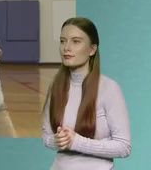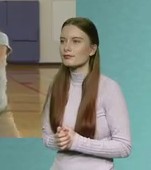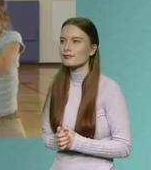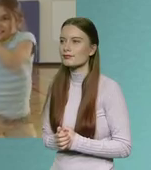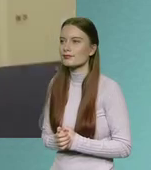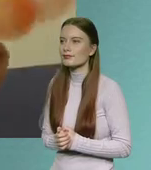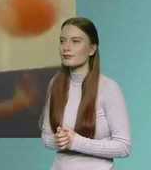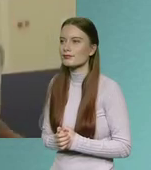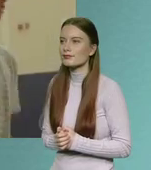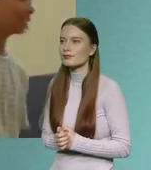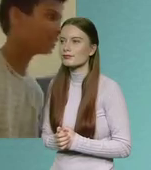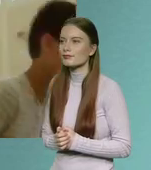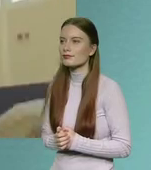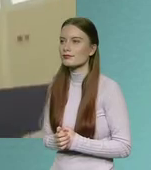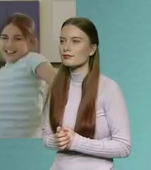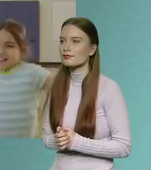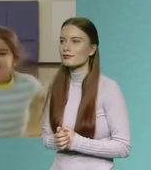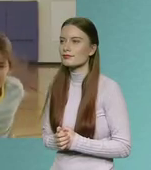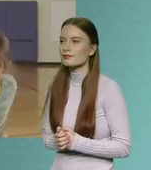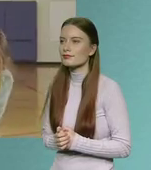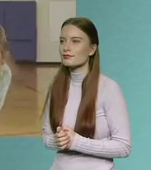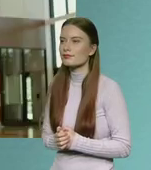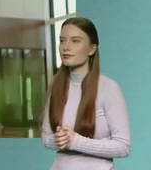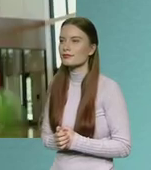Riley tosses her ball at Ervinden, hitting him in the chest, and he